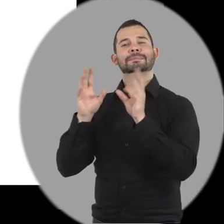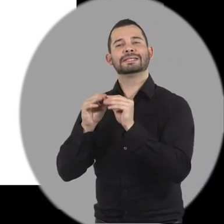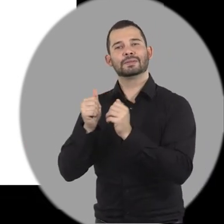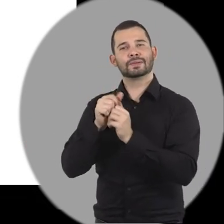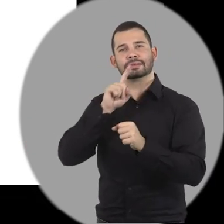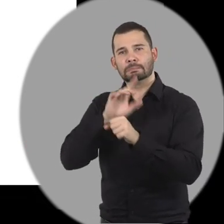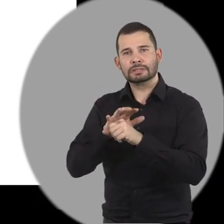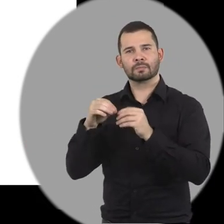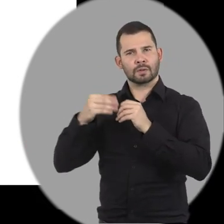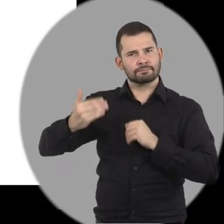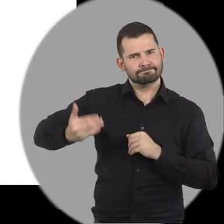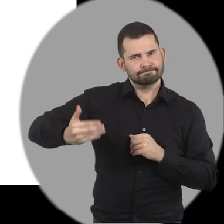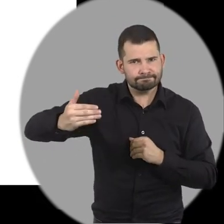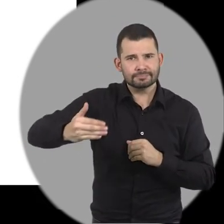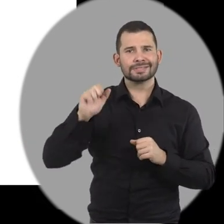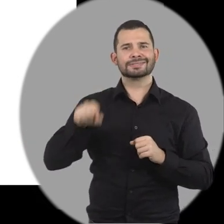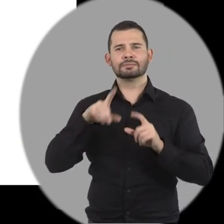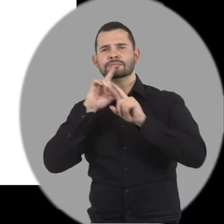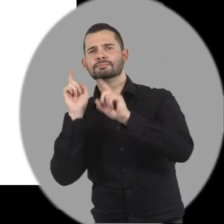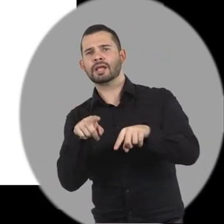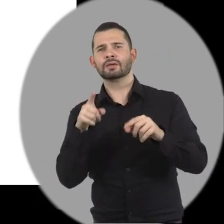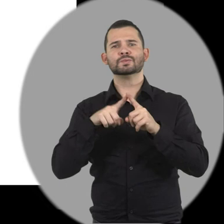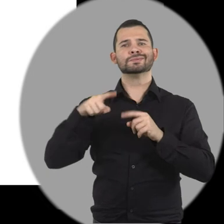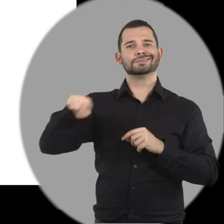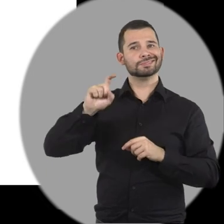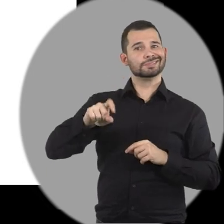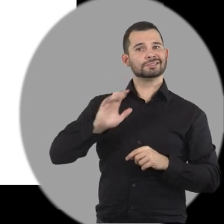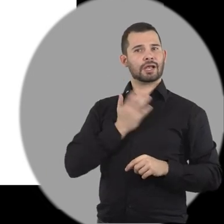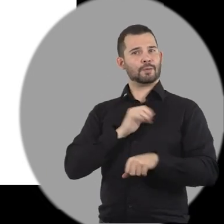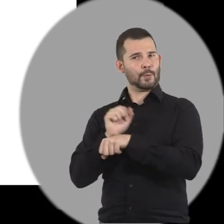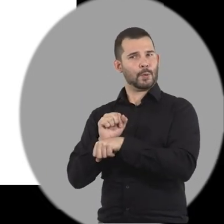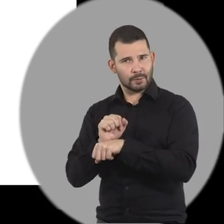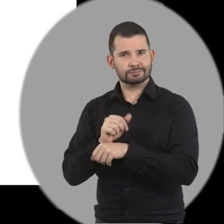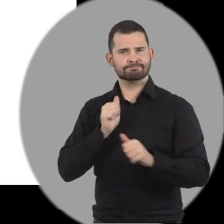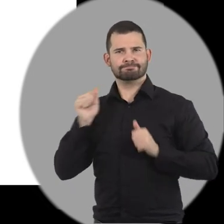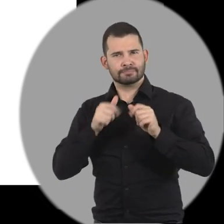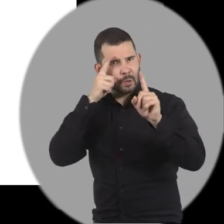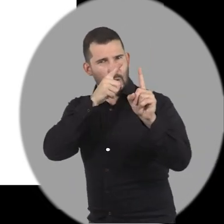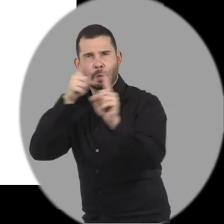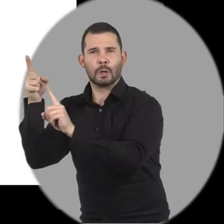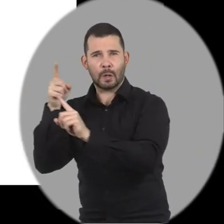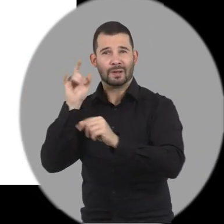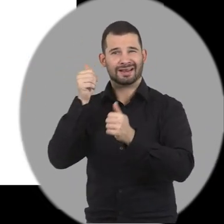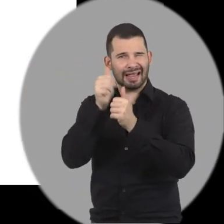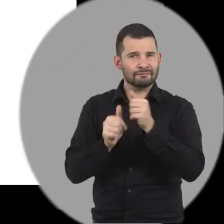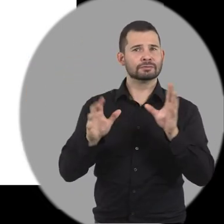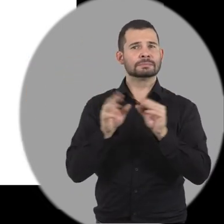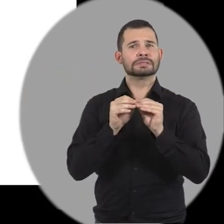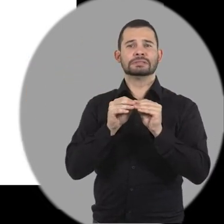meet more frequently so that we could be responsive to the needs of our employees. And then we set aggressive goals for every meeting and